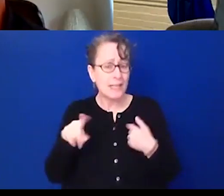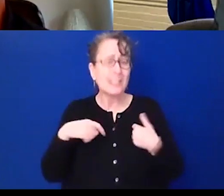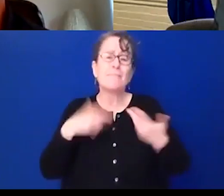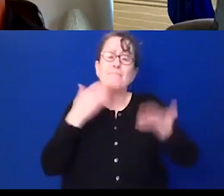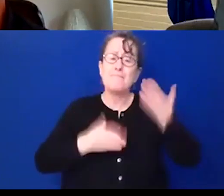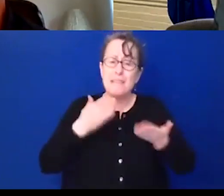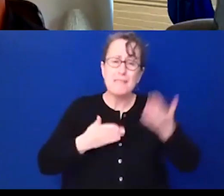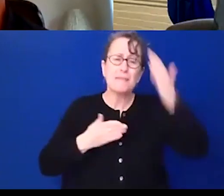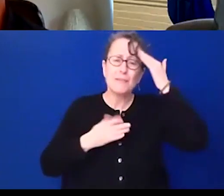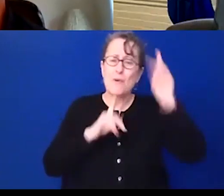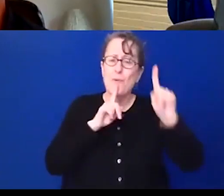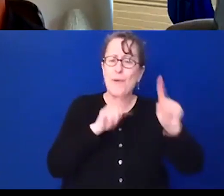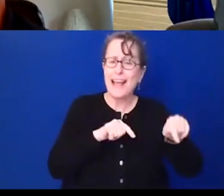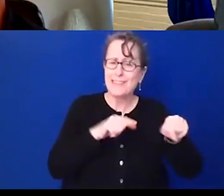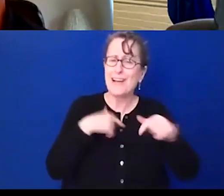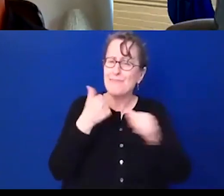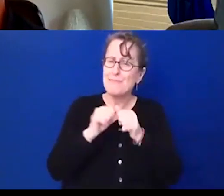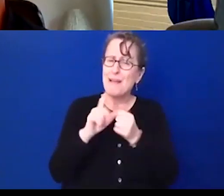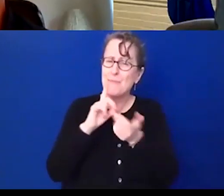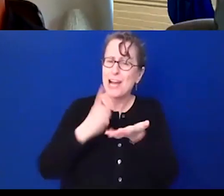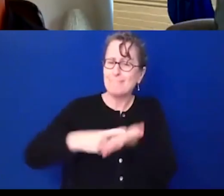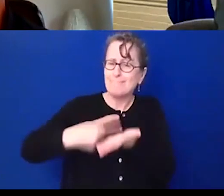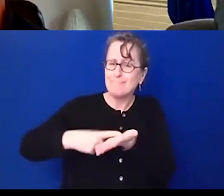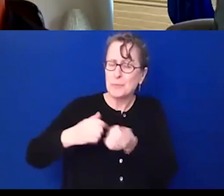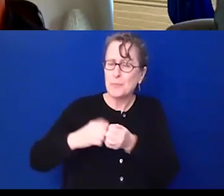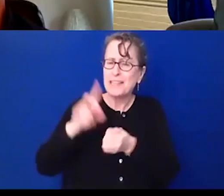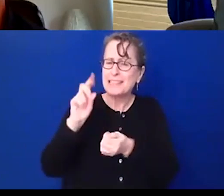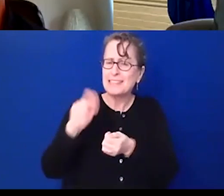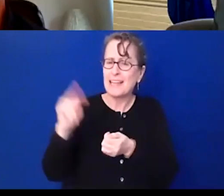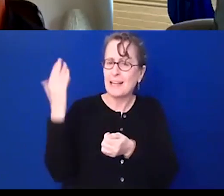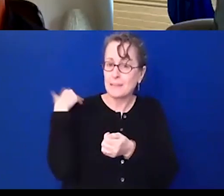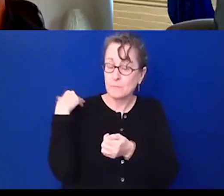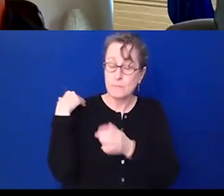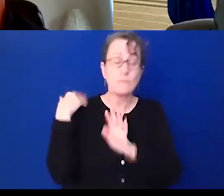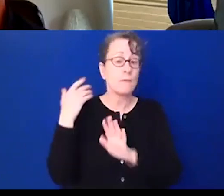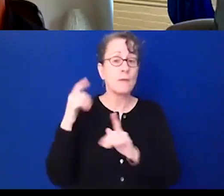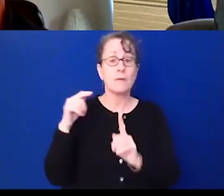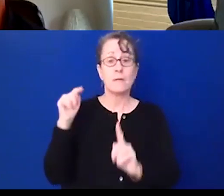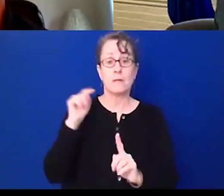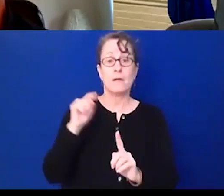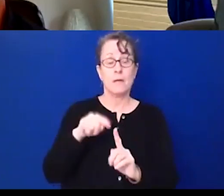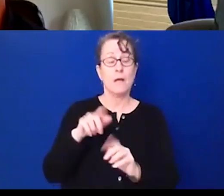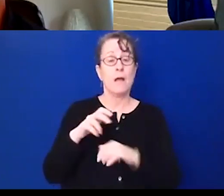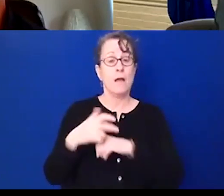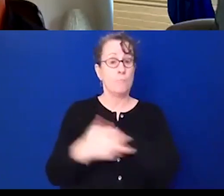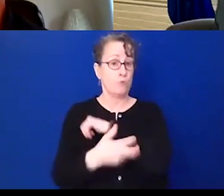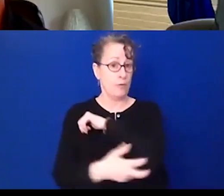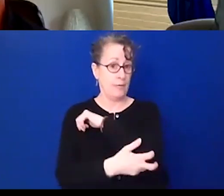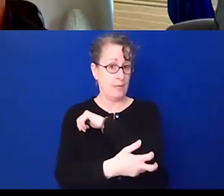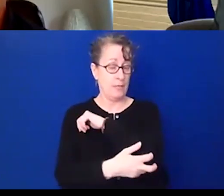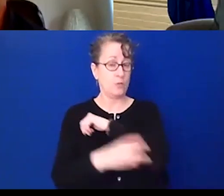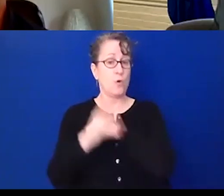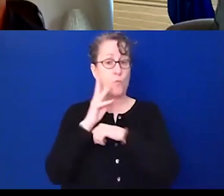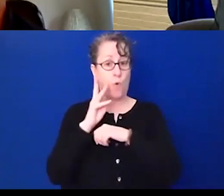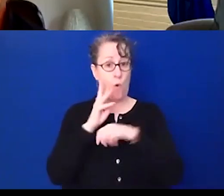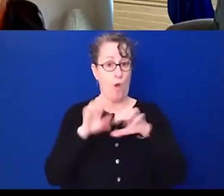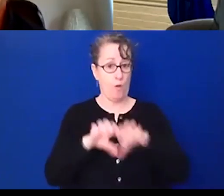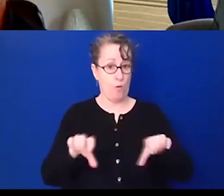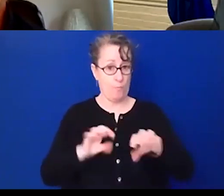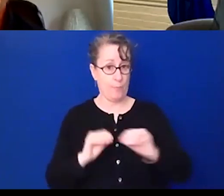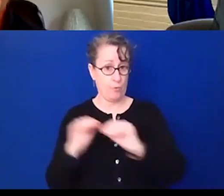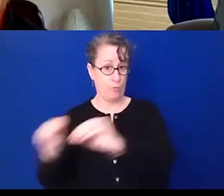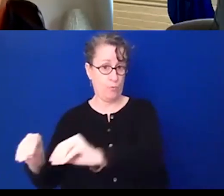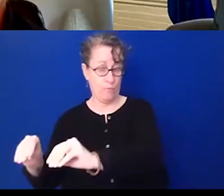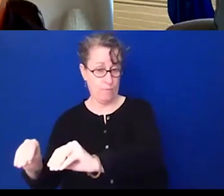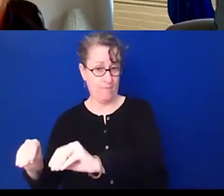had briefly, Dan. But when you look at the Hinsdale Bridge water relocation, there's an